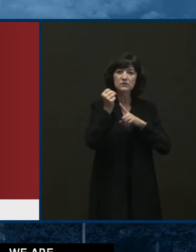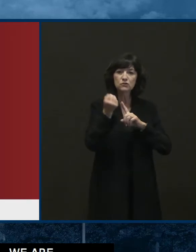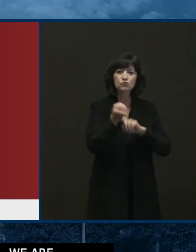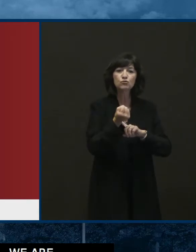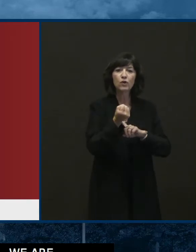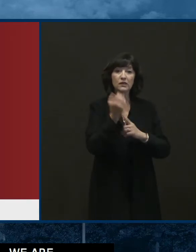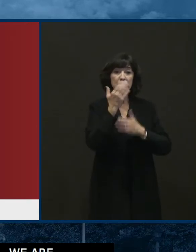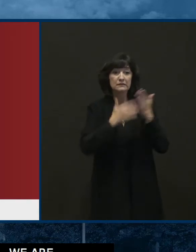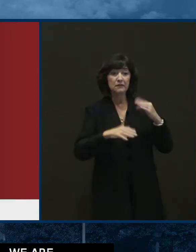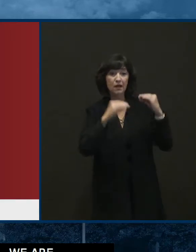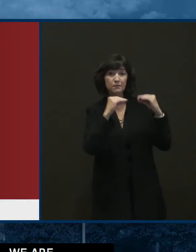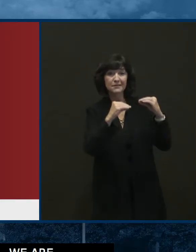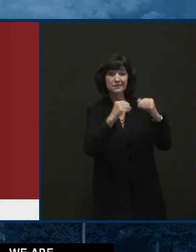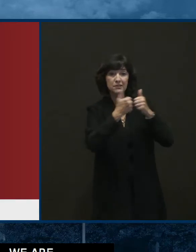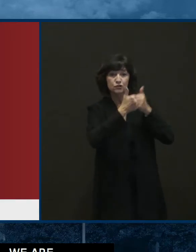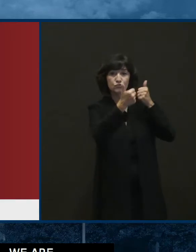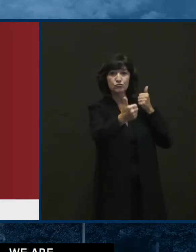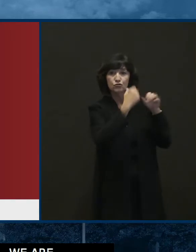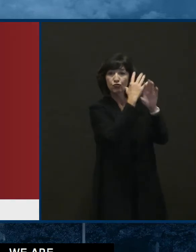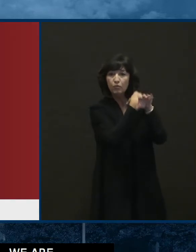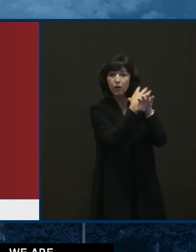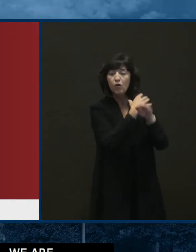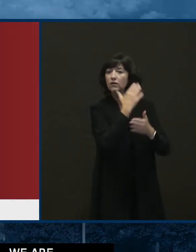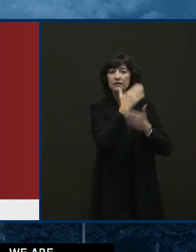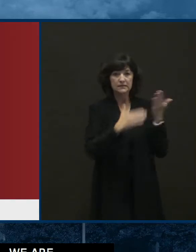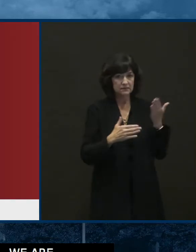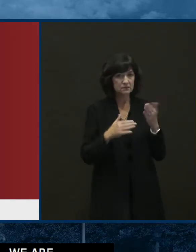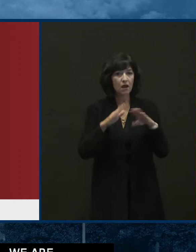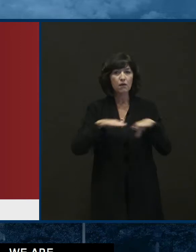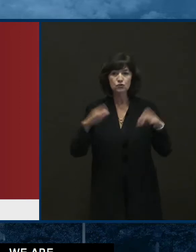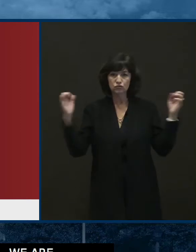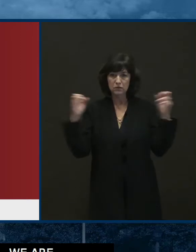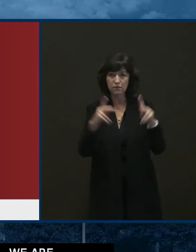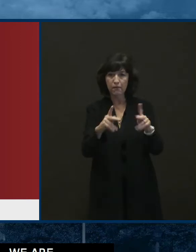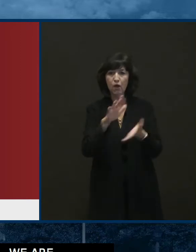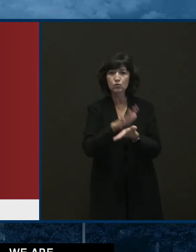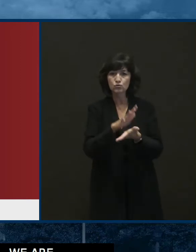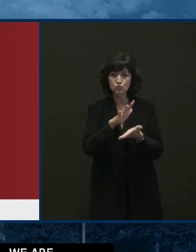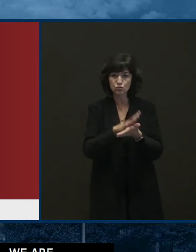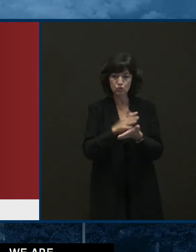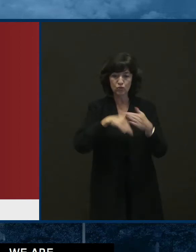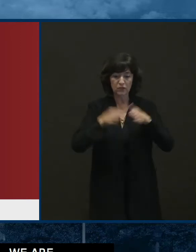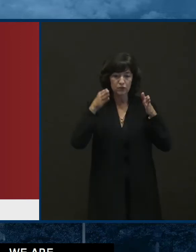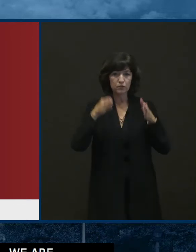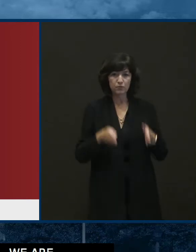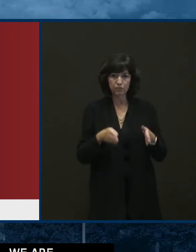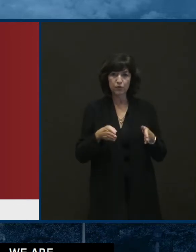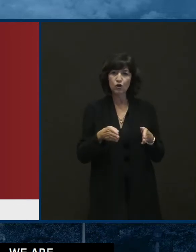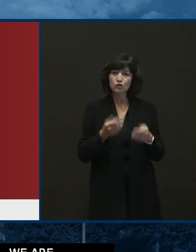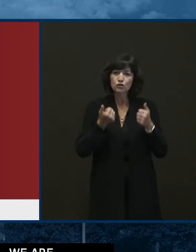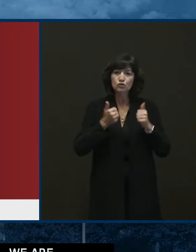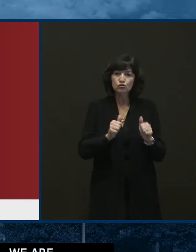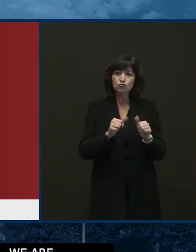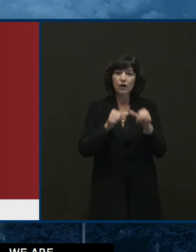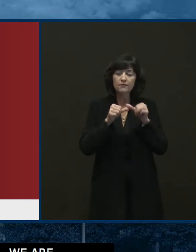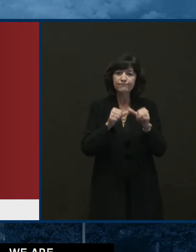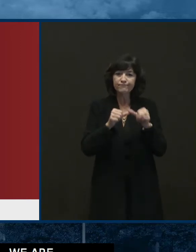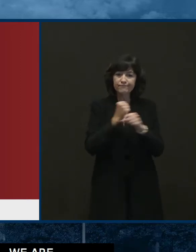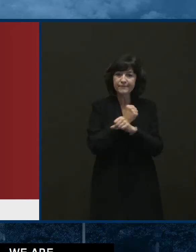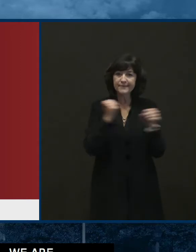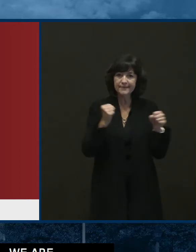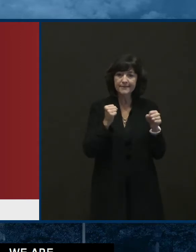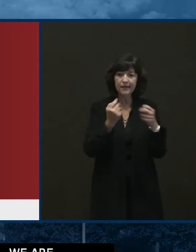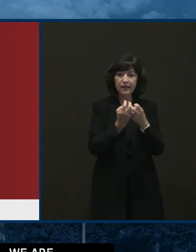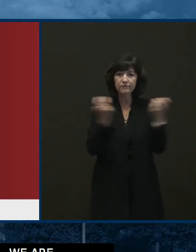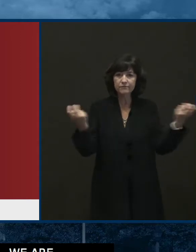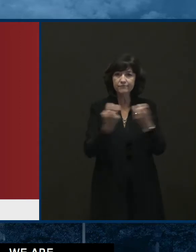in classrooms, and deal with all the public health protections to keep teachers, staff, and children safe. Dr. Carol